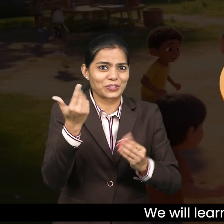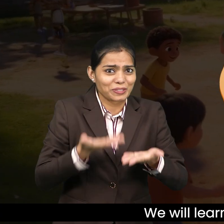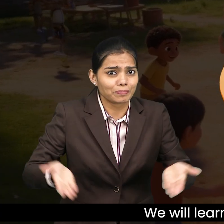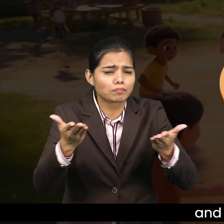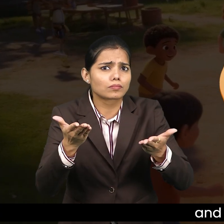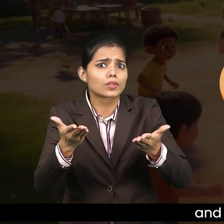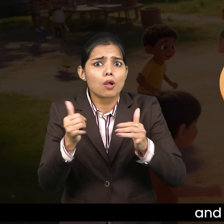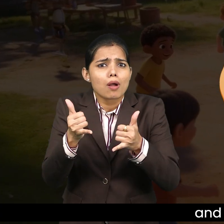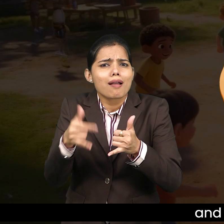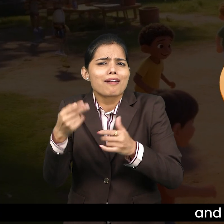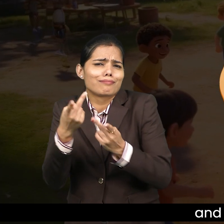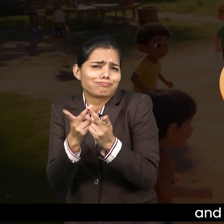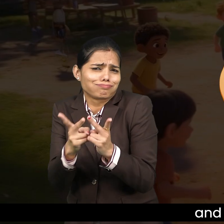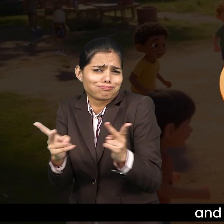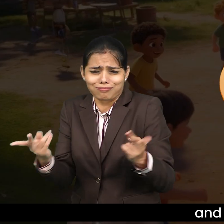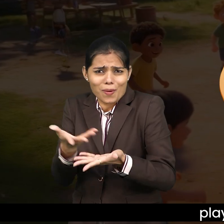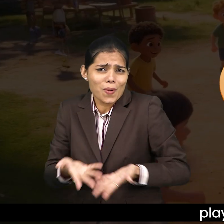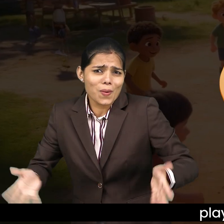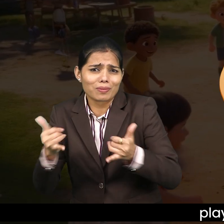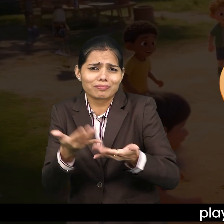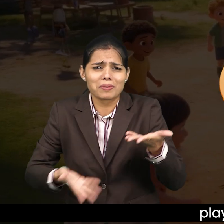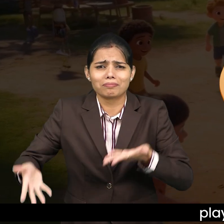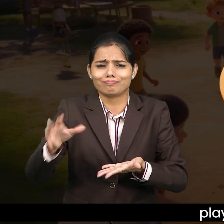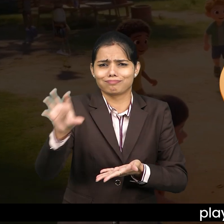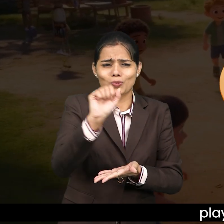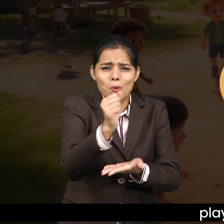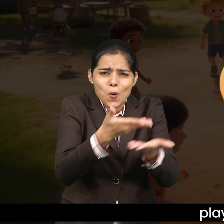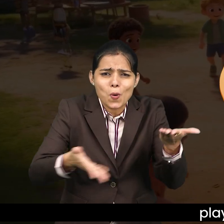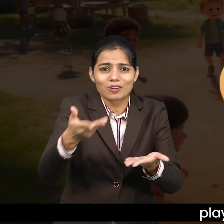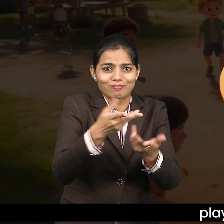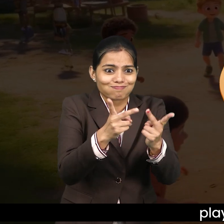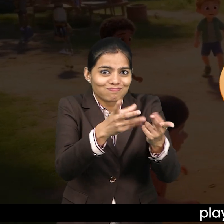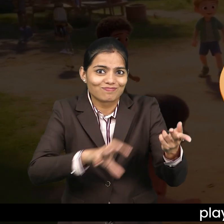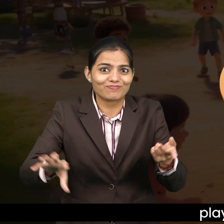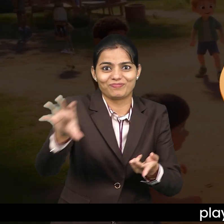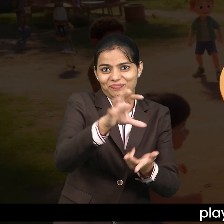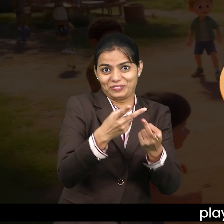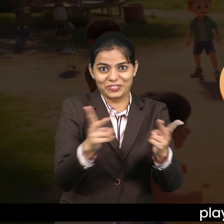the games and varieties of games played in our country.